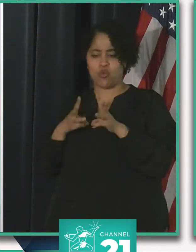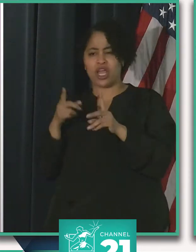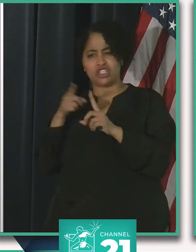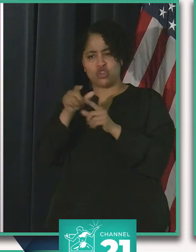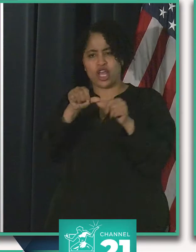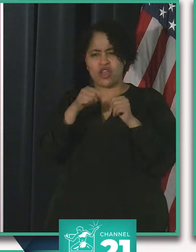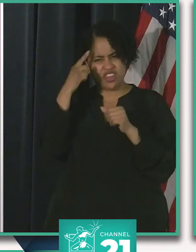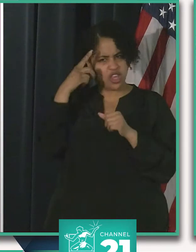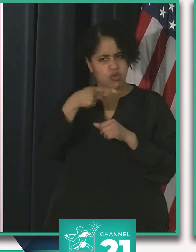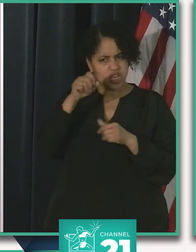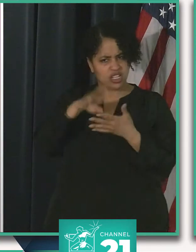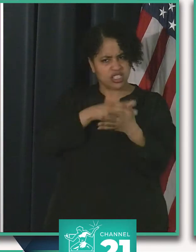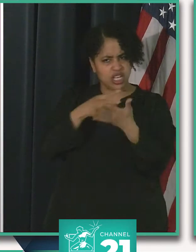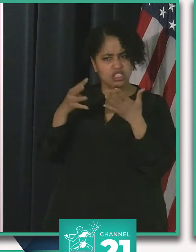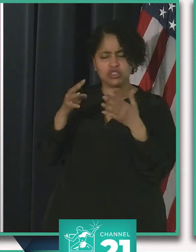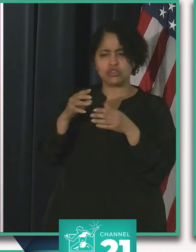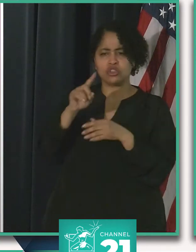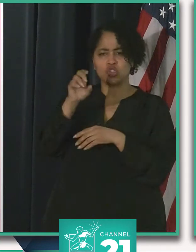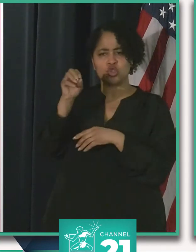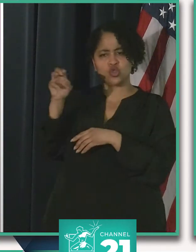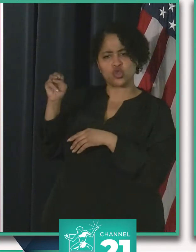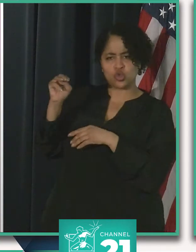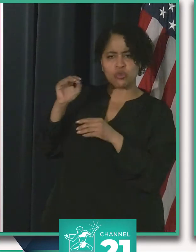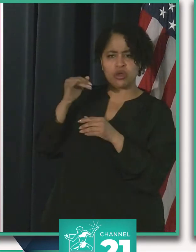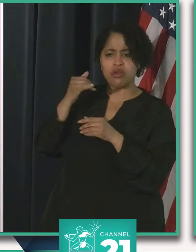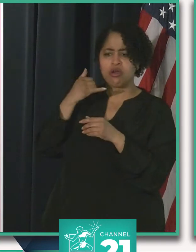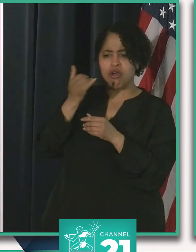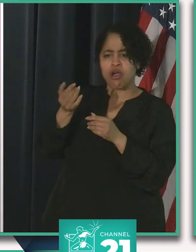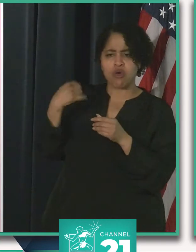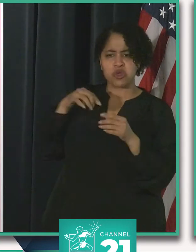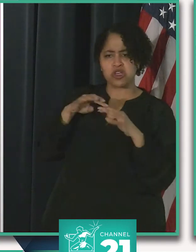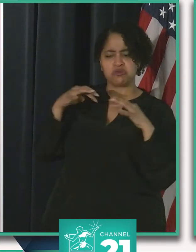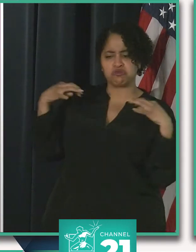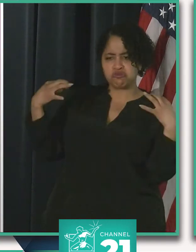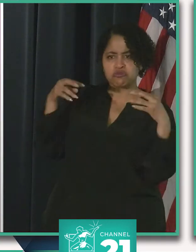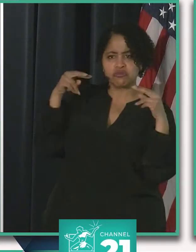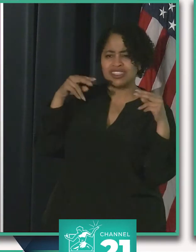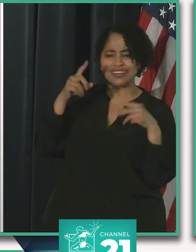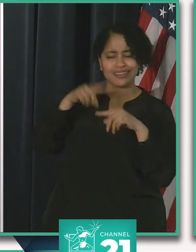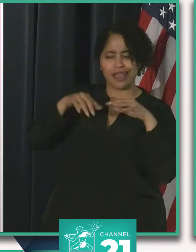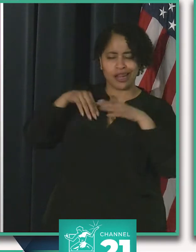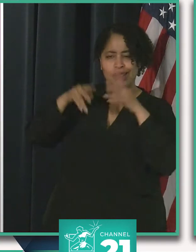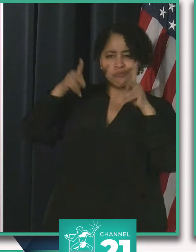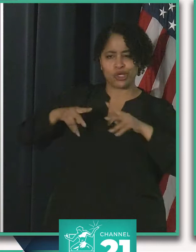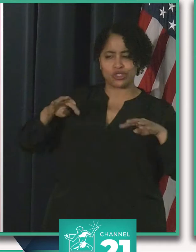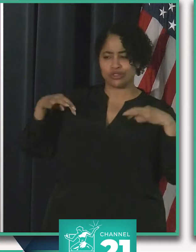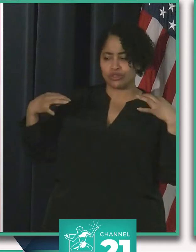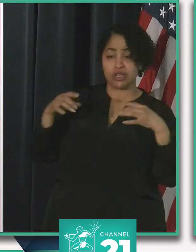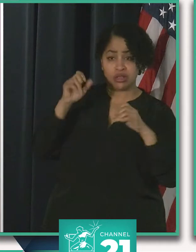could do a Zoom call with your neighbors and do a meeting that way? They won't let us gather in person yet. Would that work?